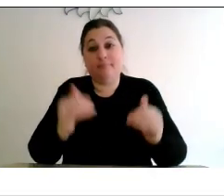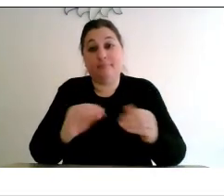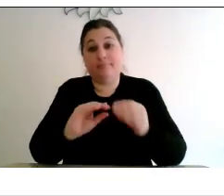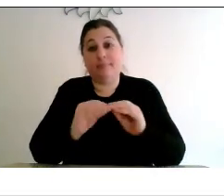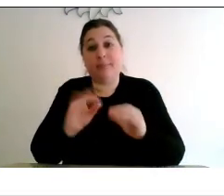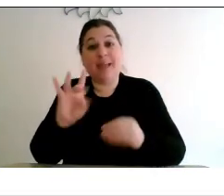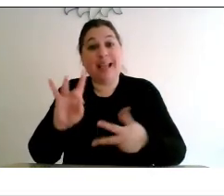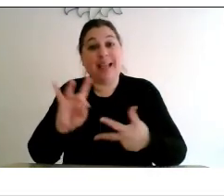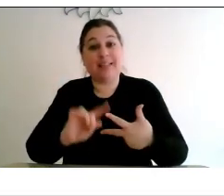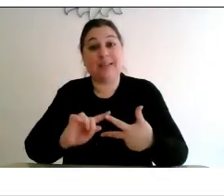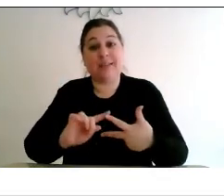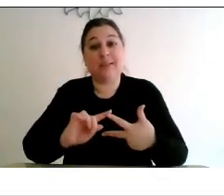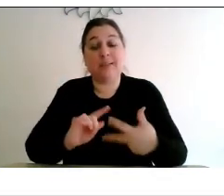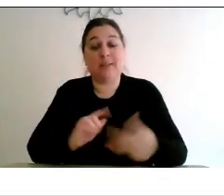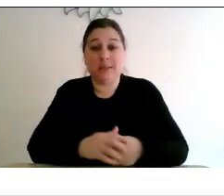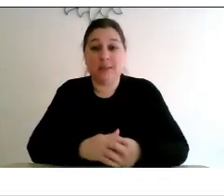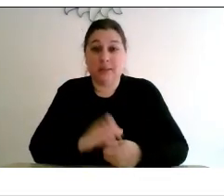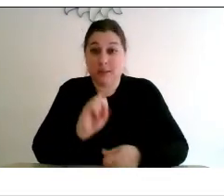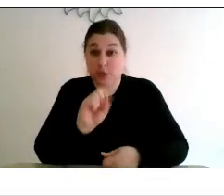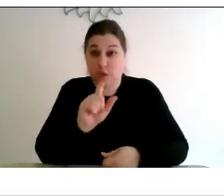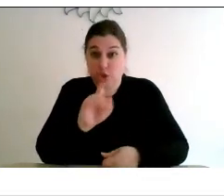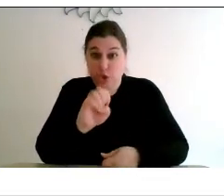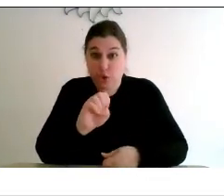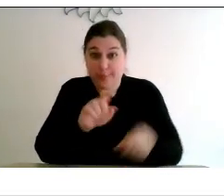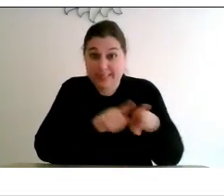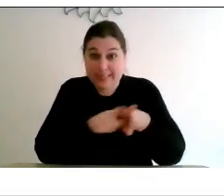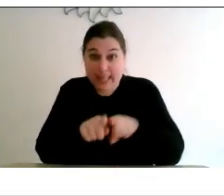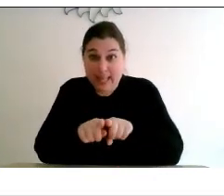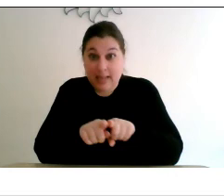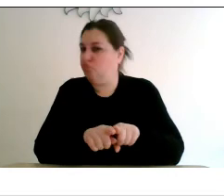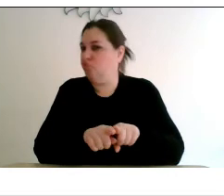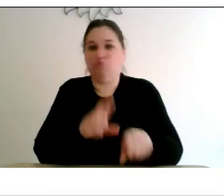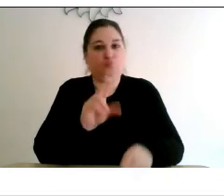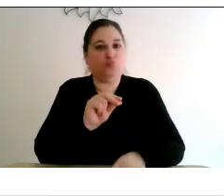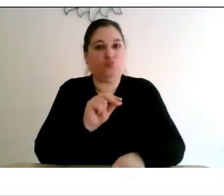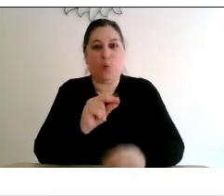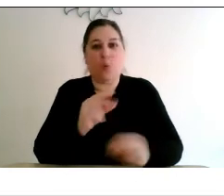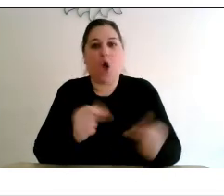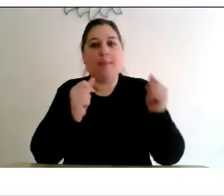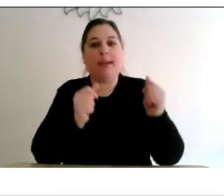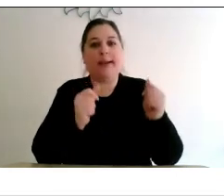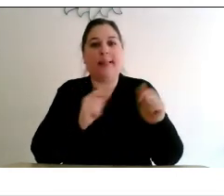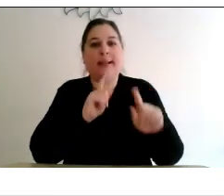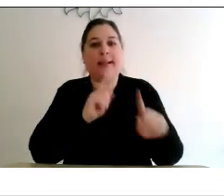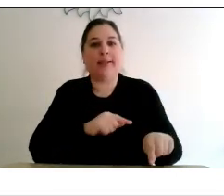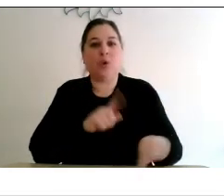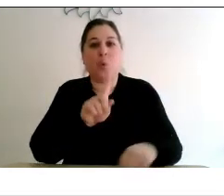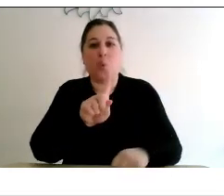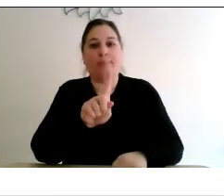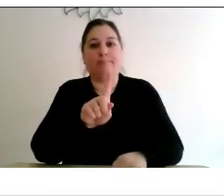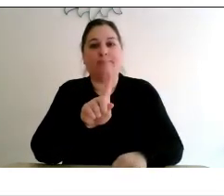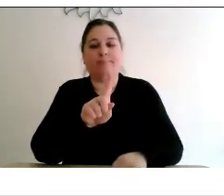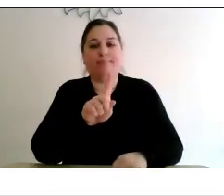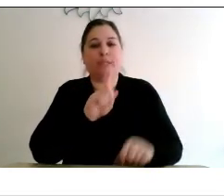Number 8, do they have the same slope? No, so automatically one solution.